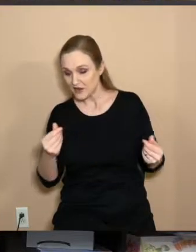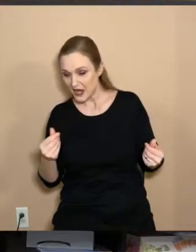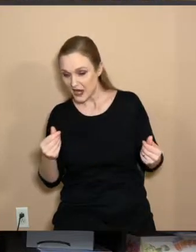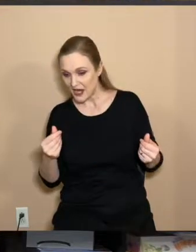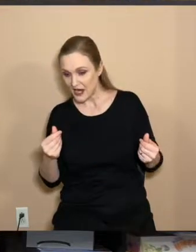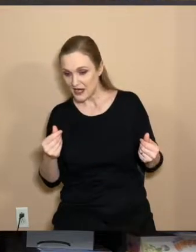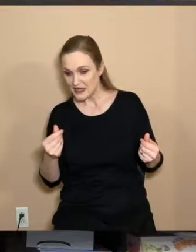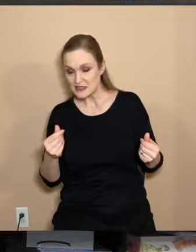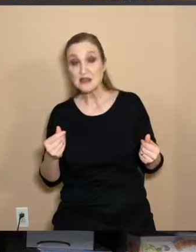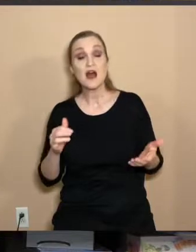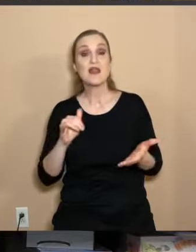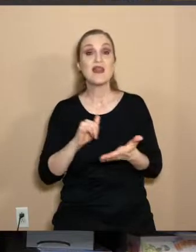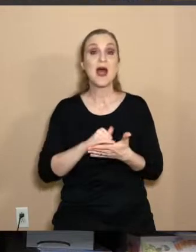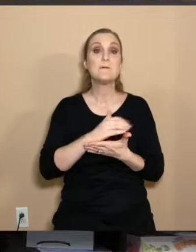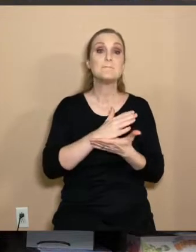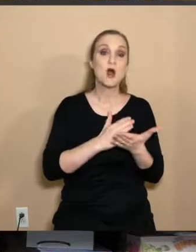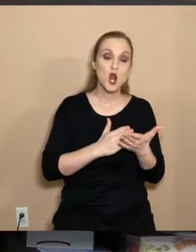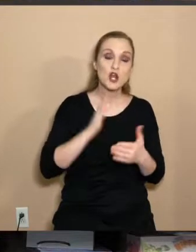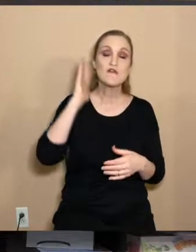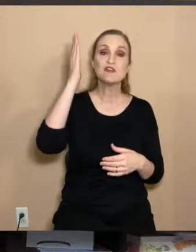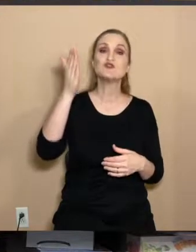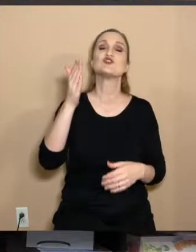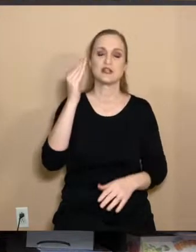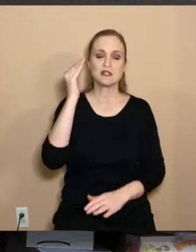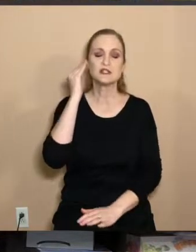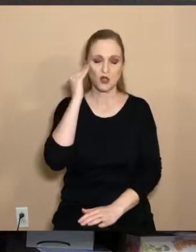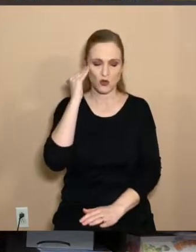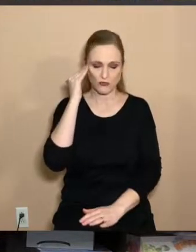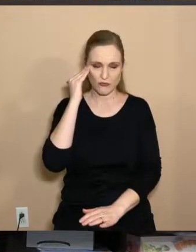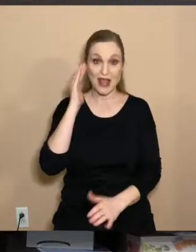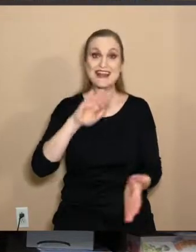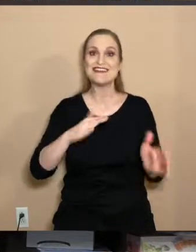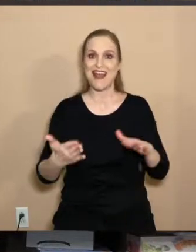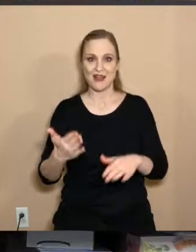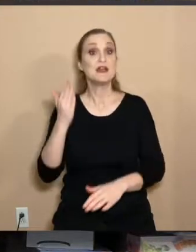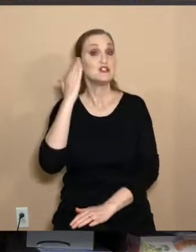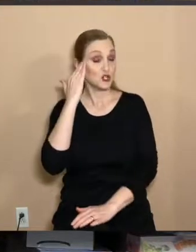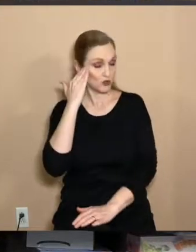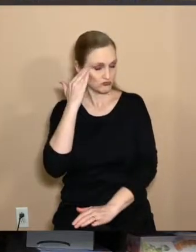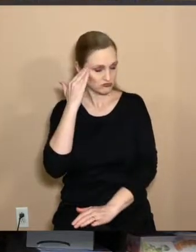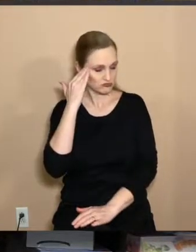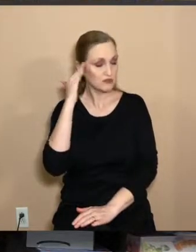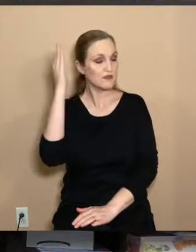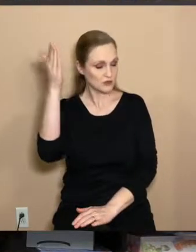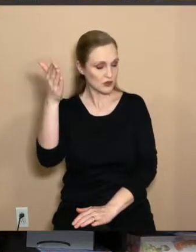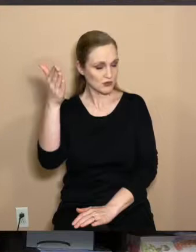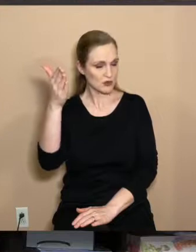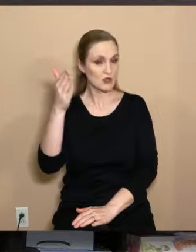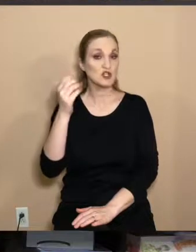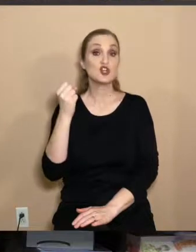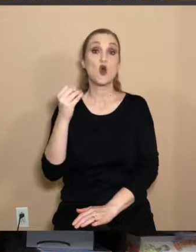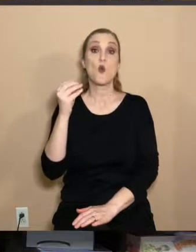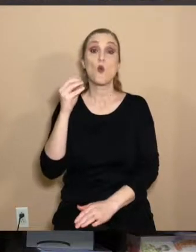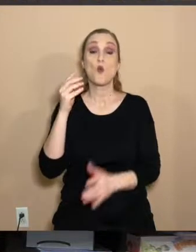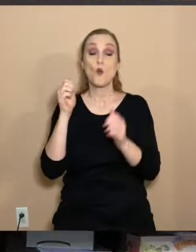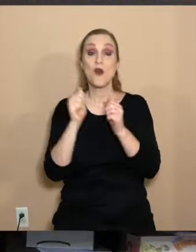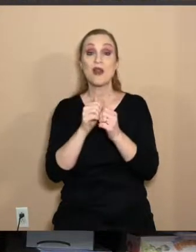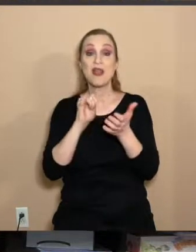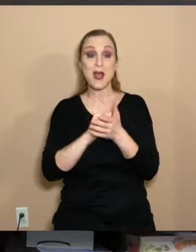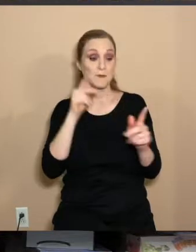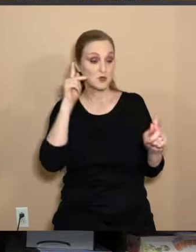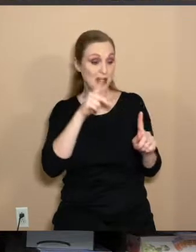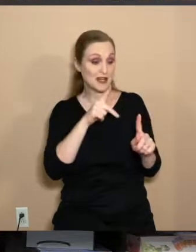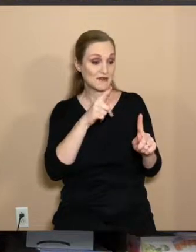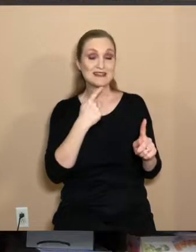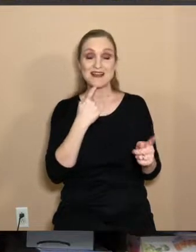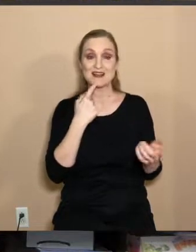have that part of our future is certain, and death is a certainty. And so with that in view, he starts off by